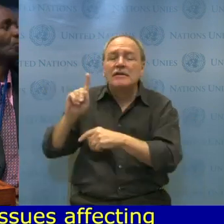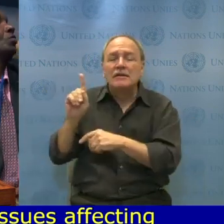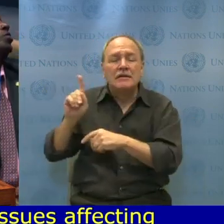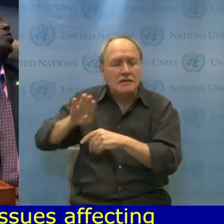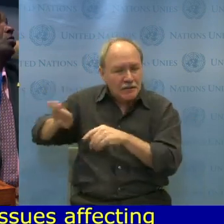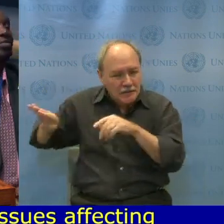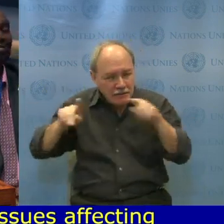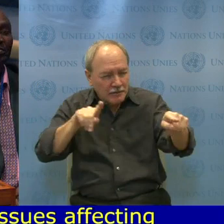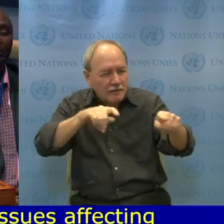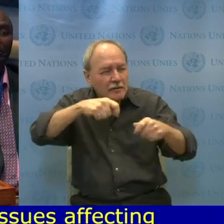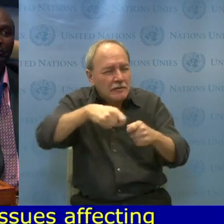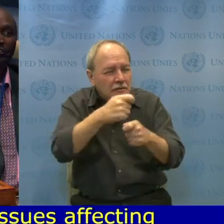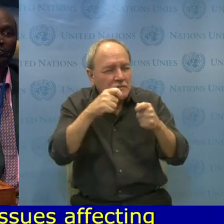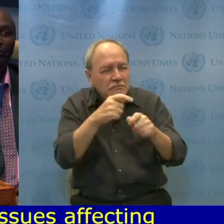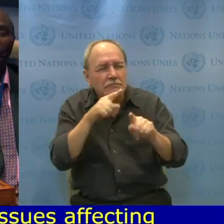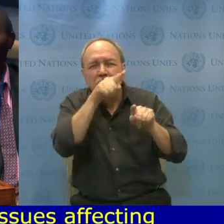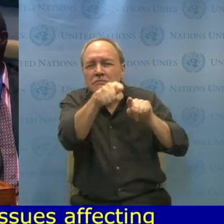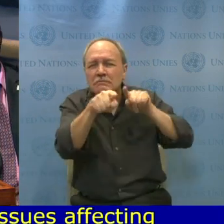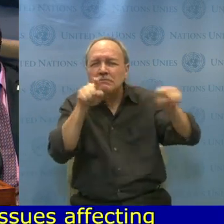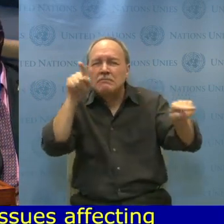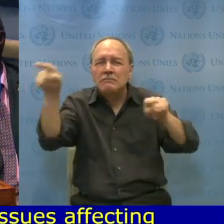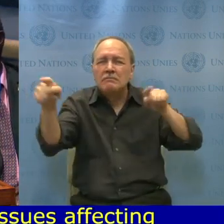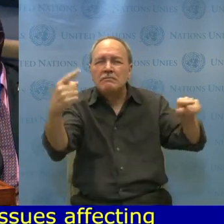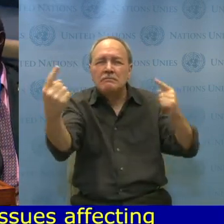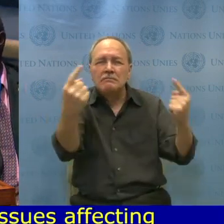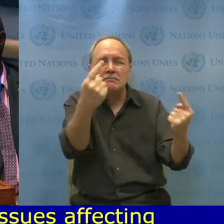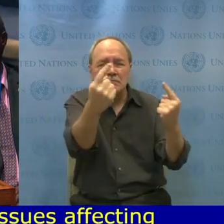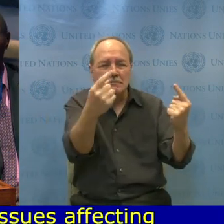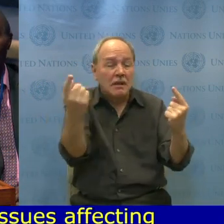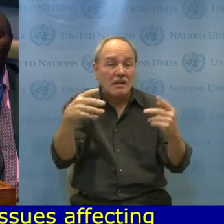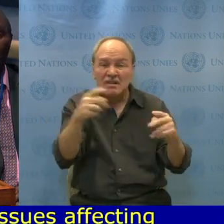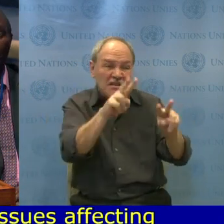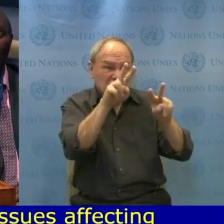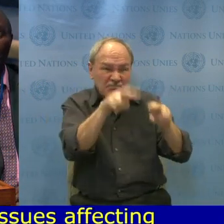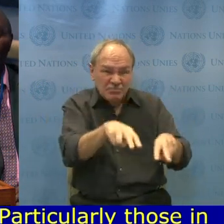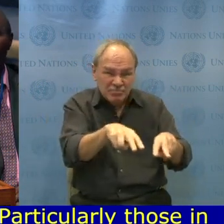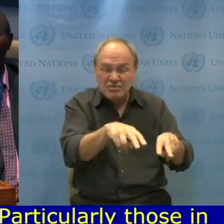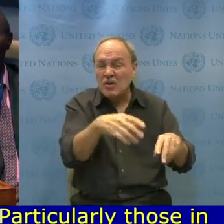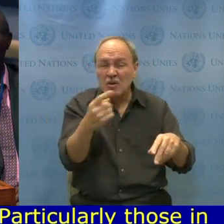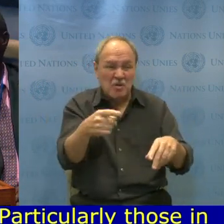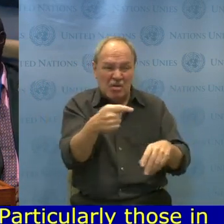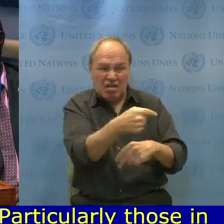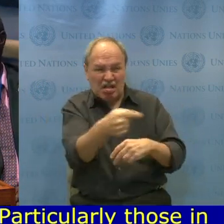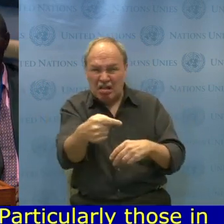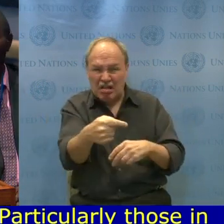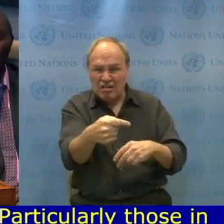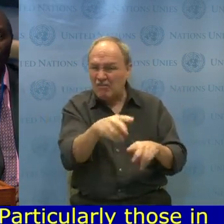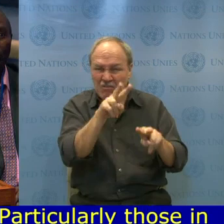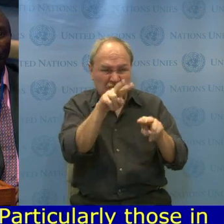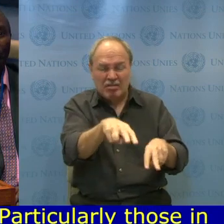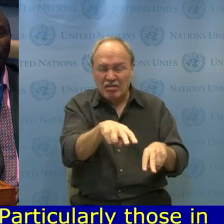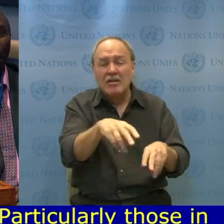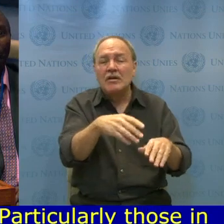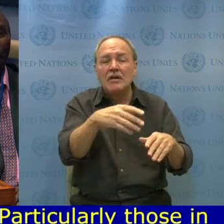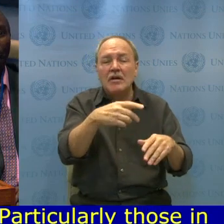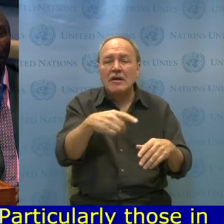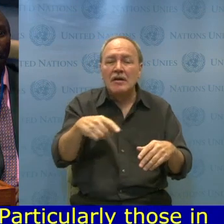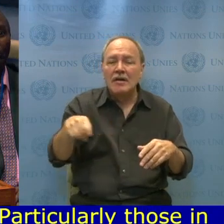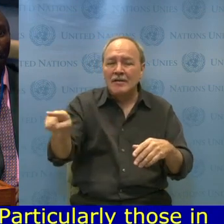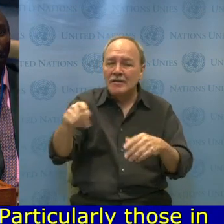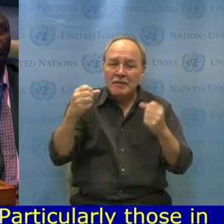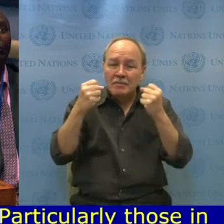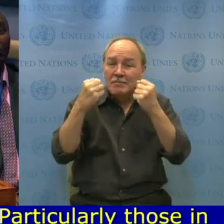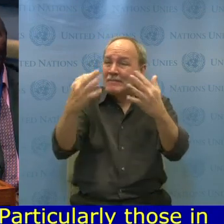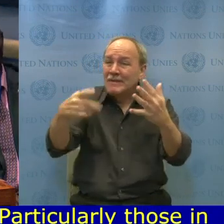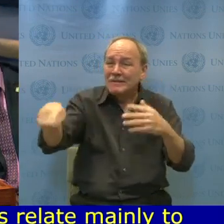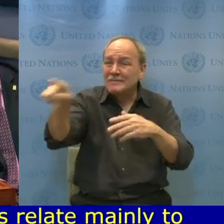mainly to stigma and discrimination and the lack of understanding of what it means to be